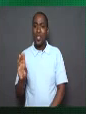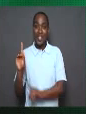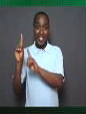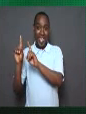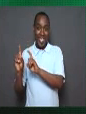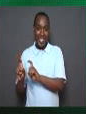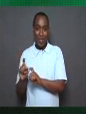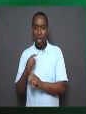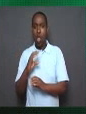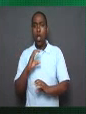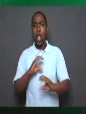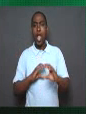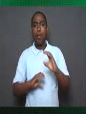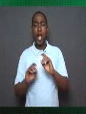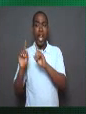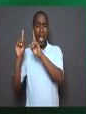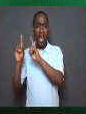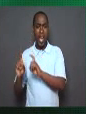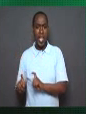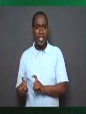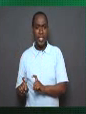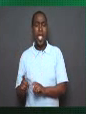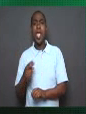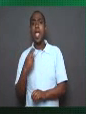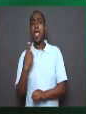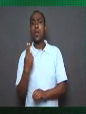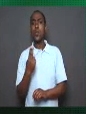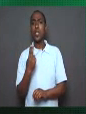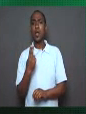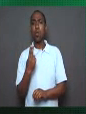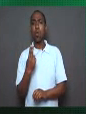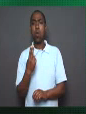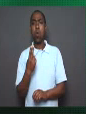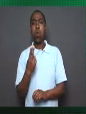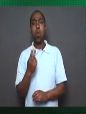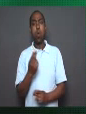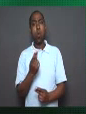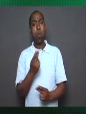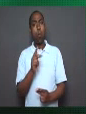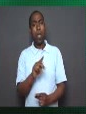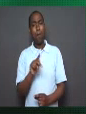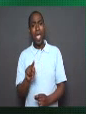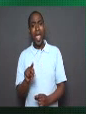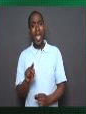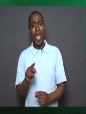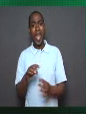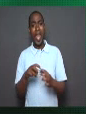chemical test that is used to detect the presence of peptide